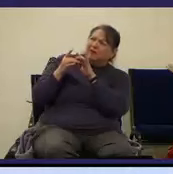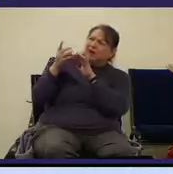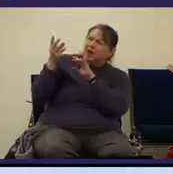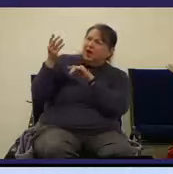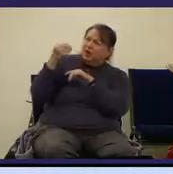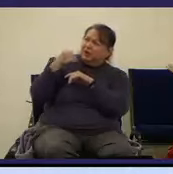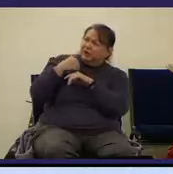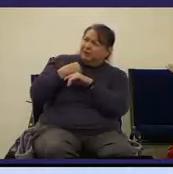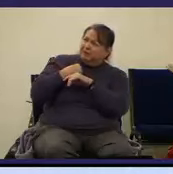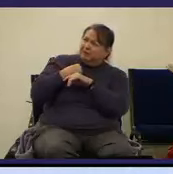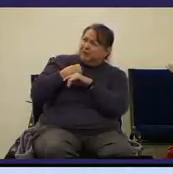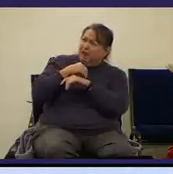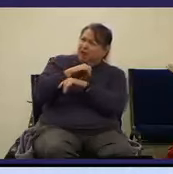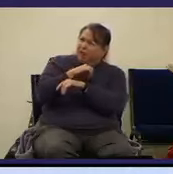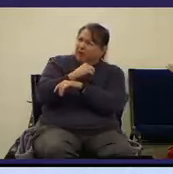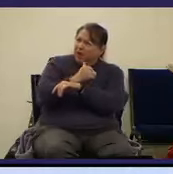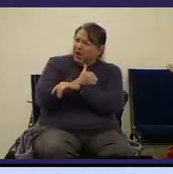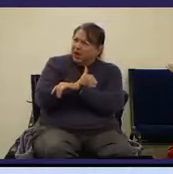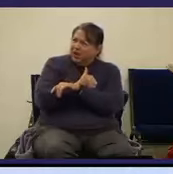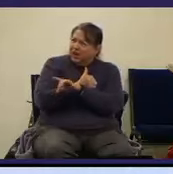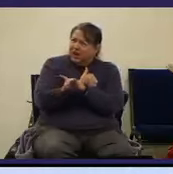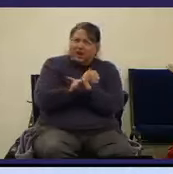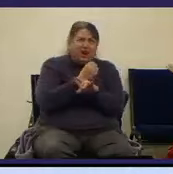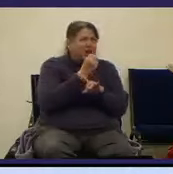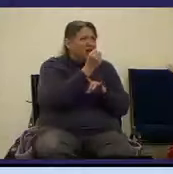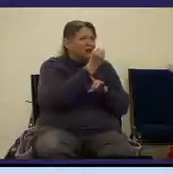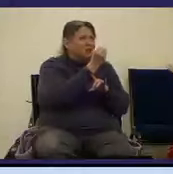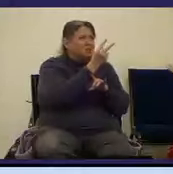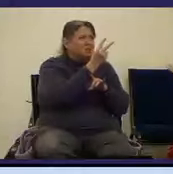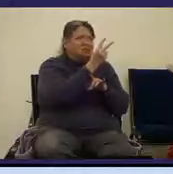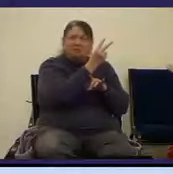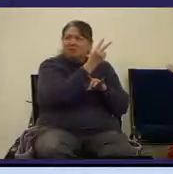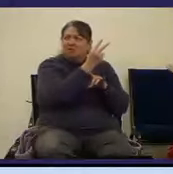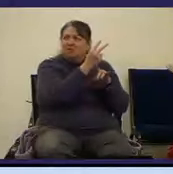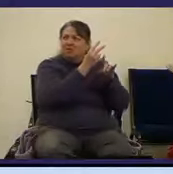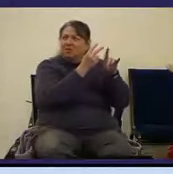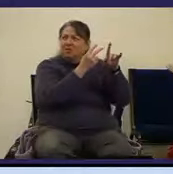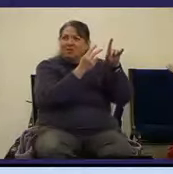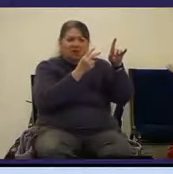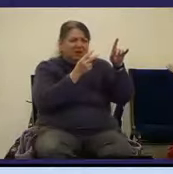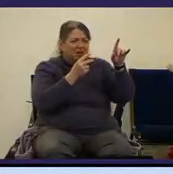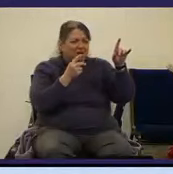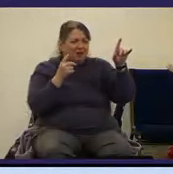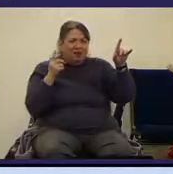this authority that the devil cannot match.